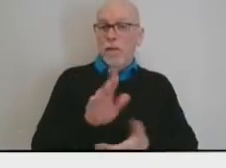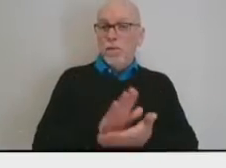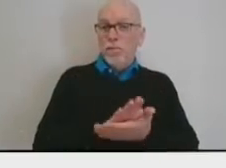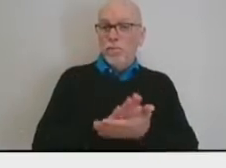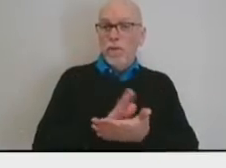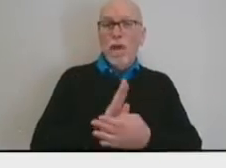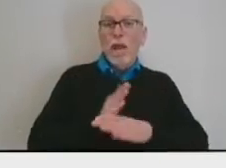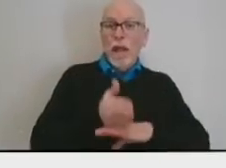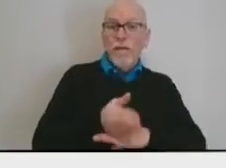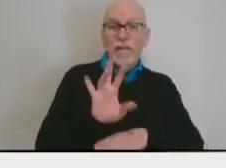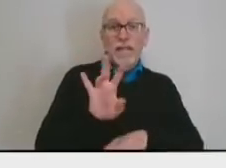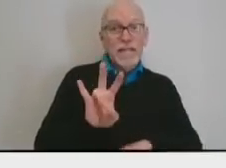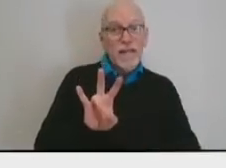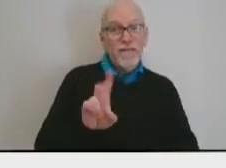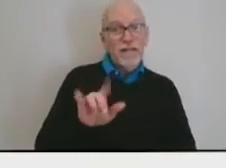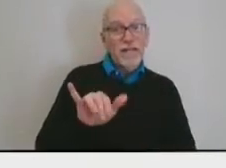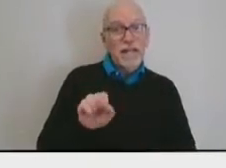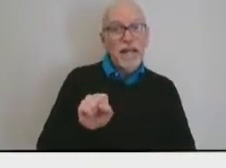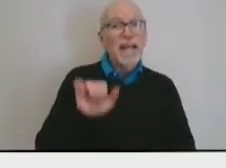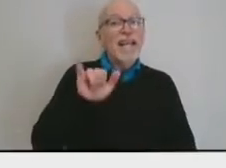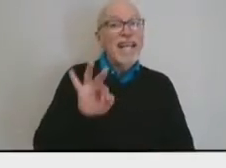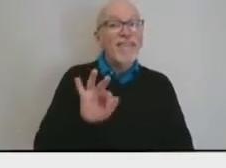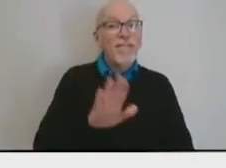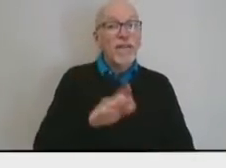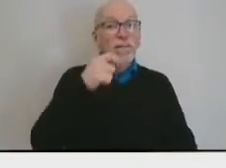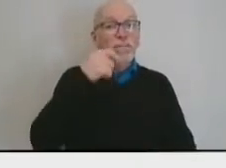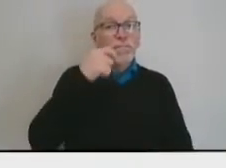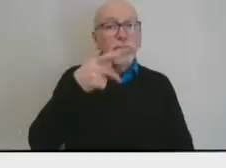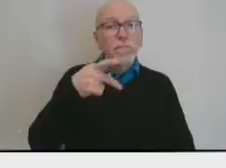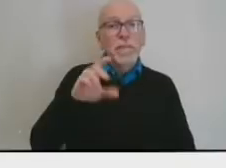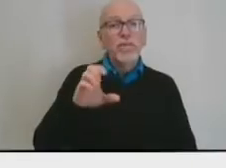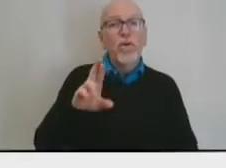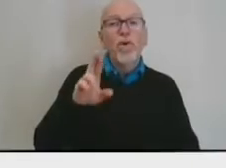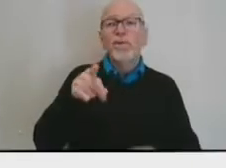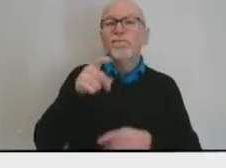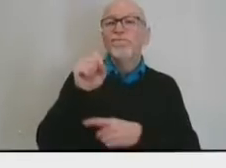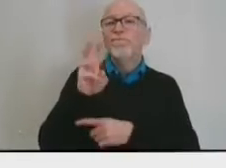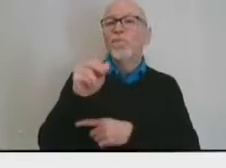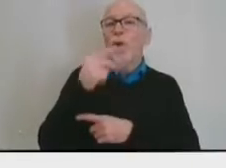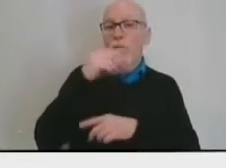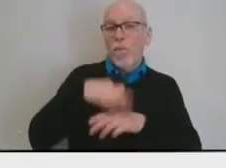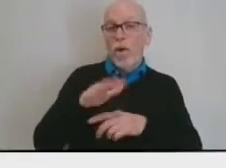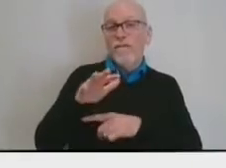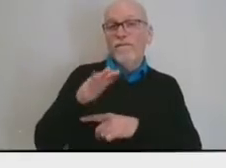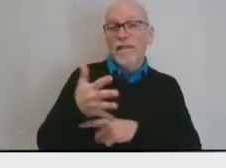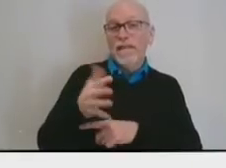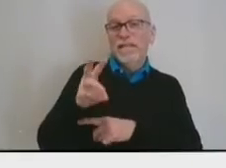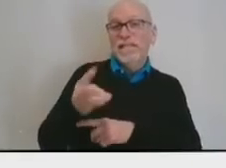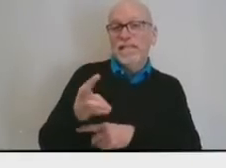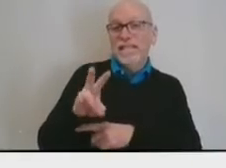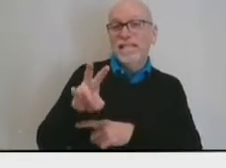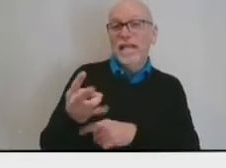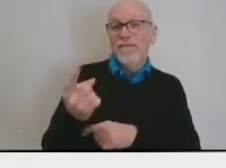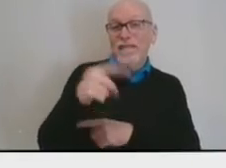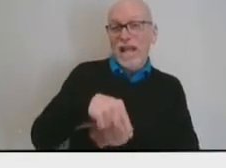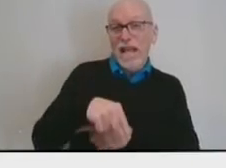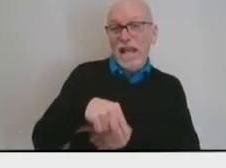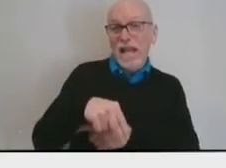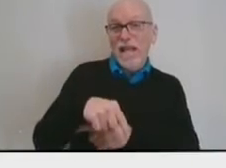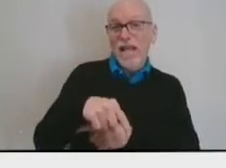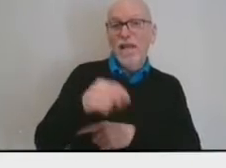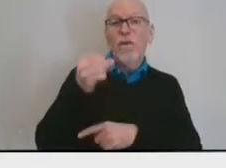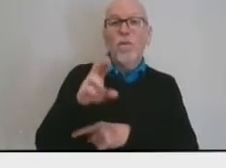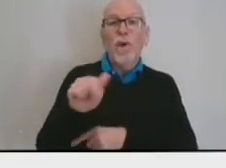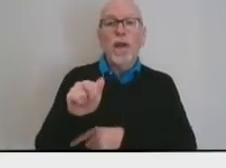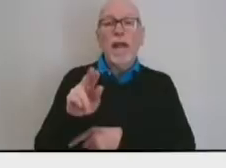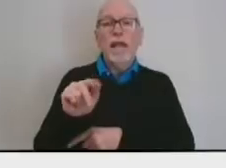after 7 days if their PCR, so gold standard nasal swab on day 5, 6, or 7, or an antigen